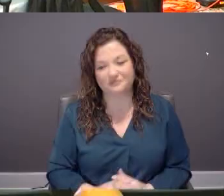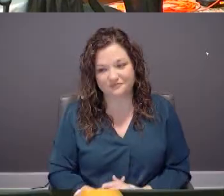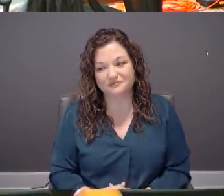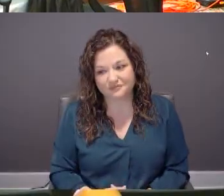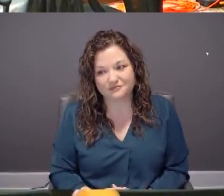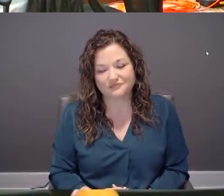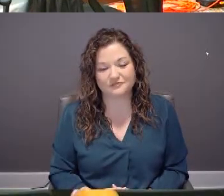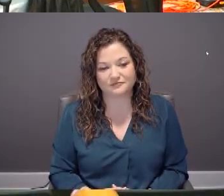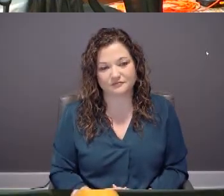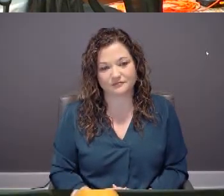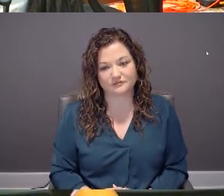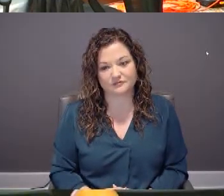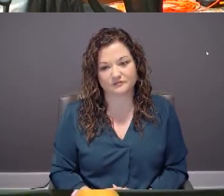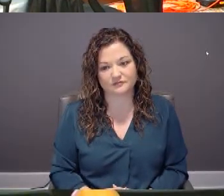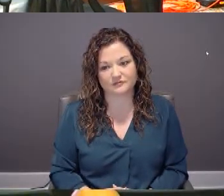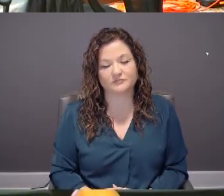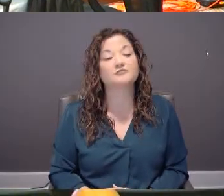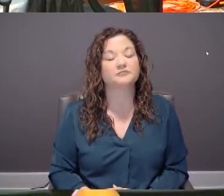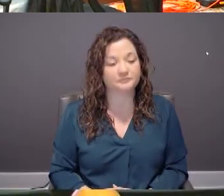for your comments. And it's